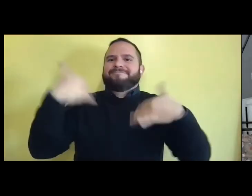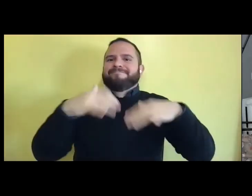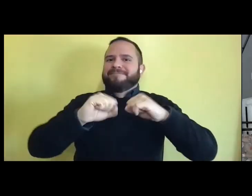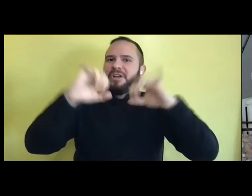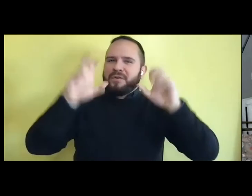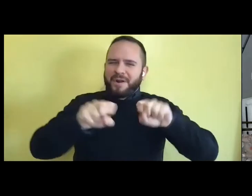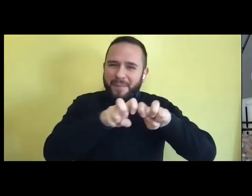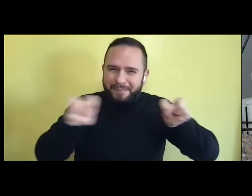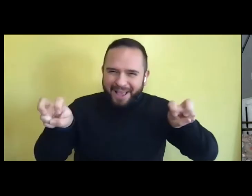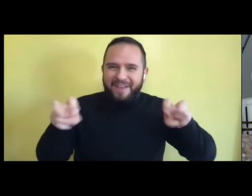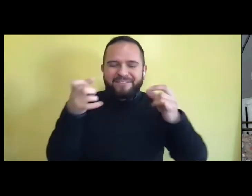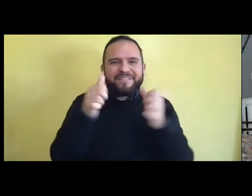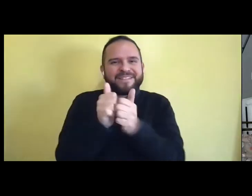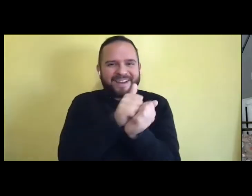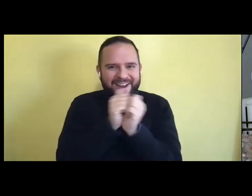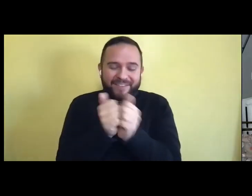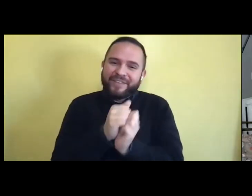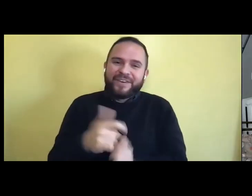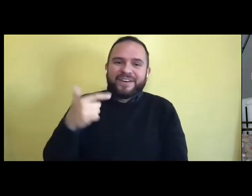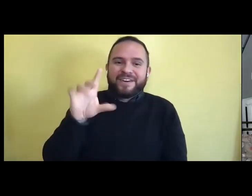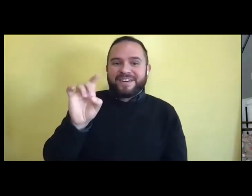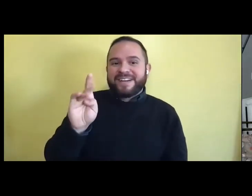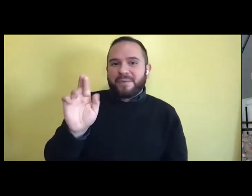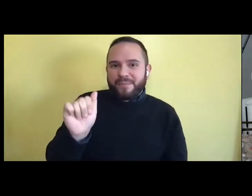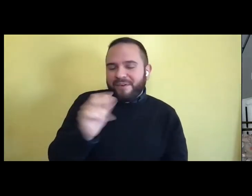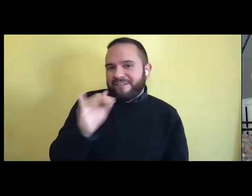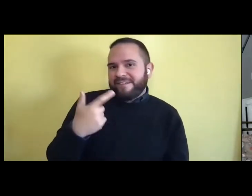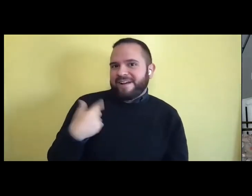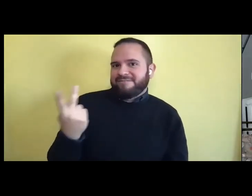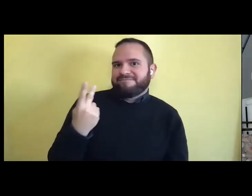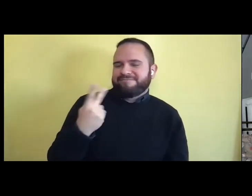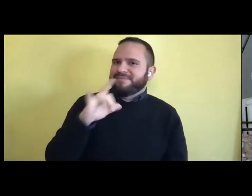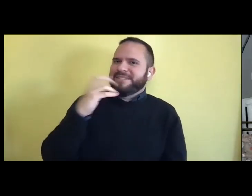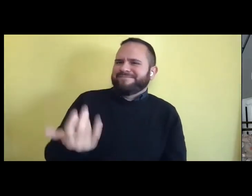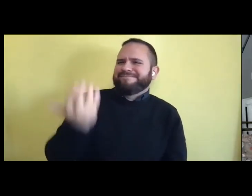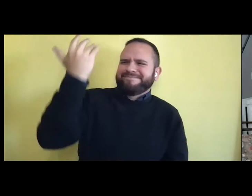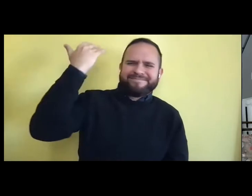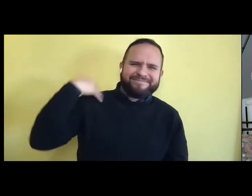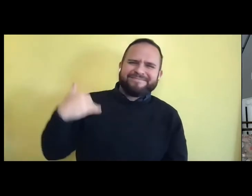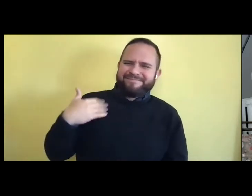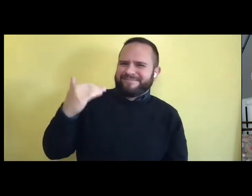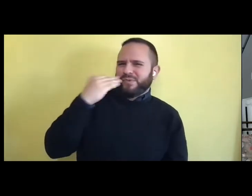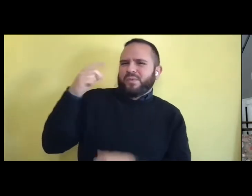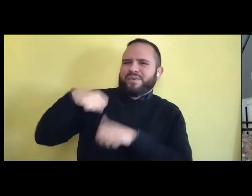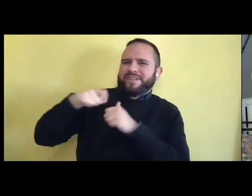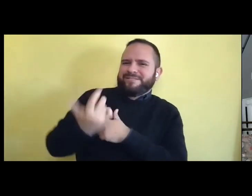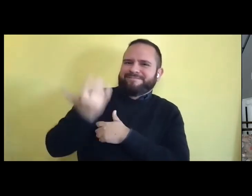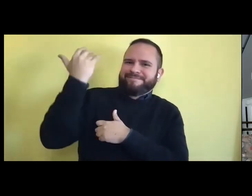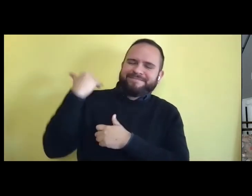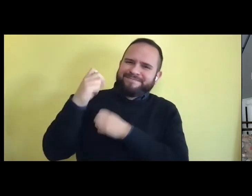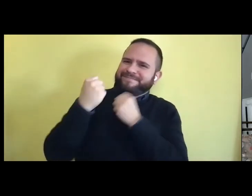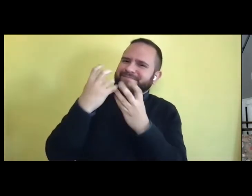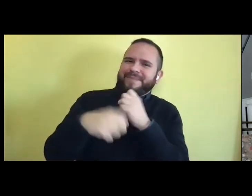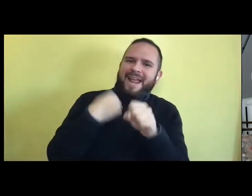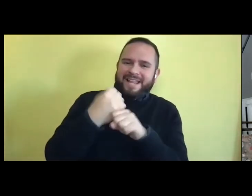together. Deborah and I, and many of you have gone way back in many years. And I think all of us who